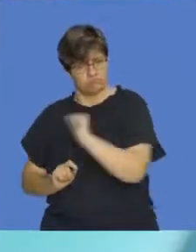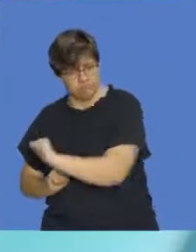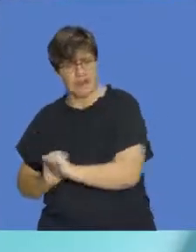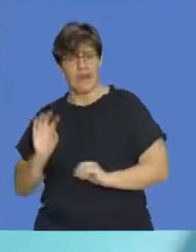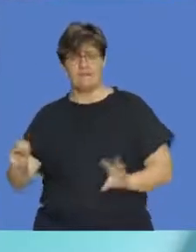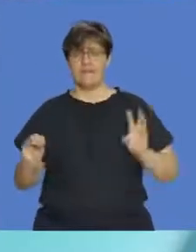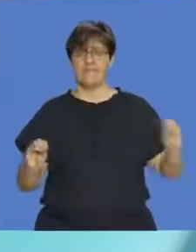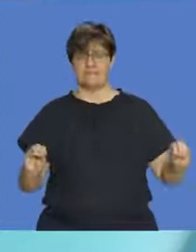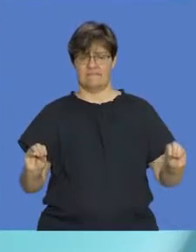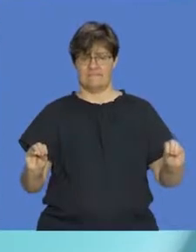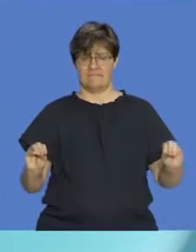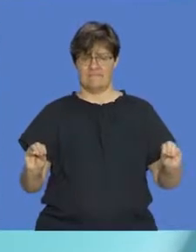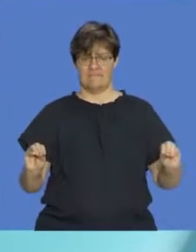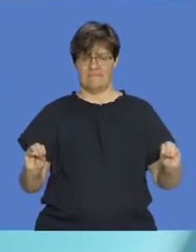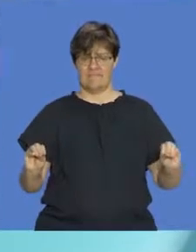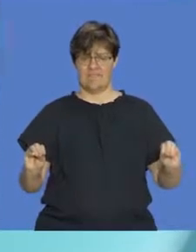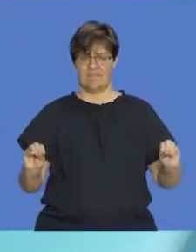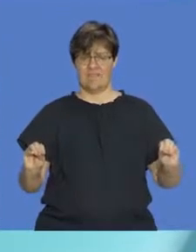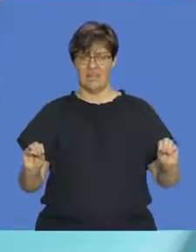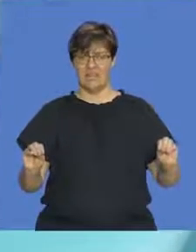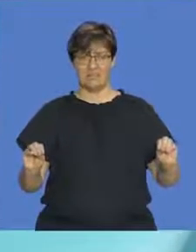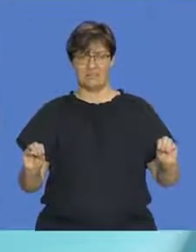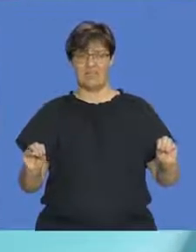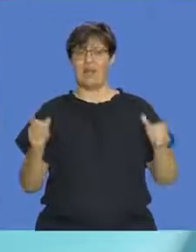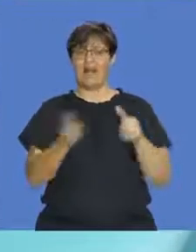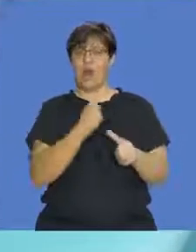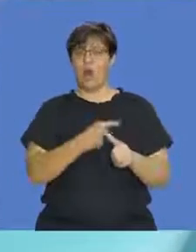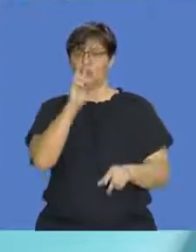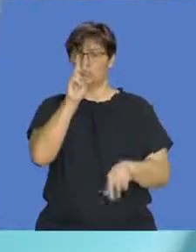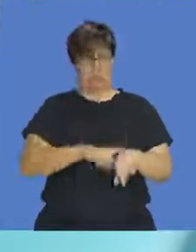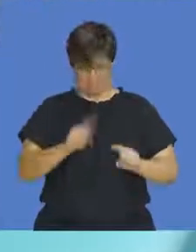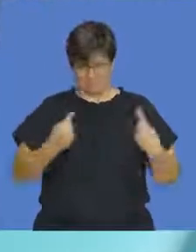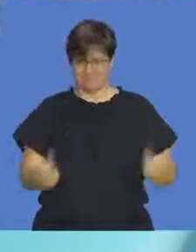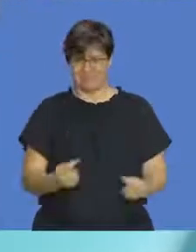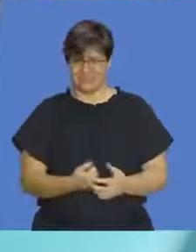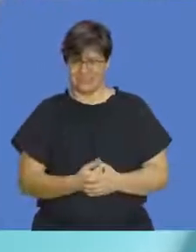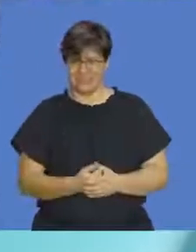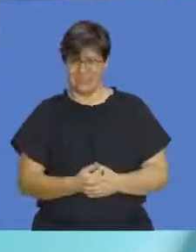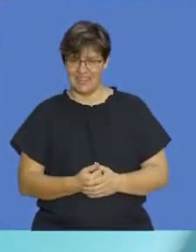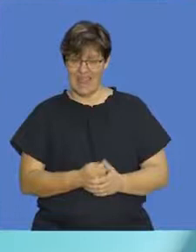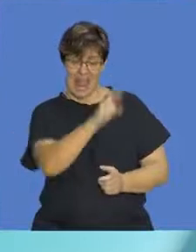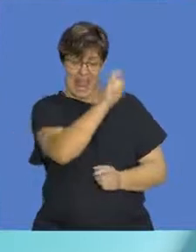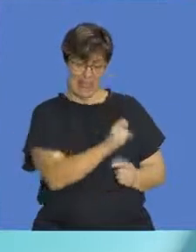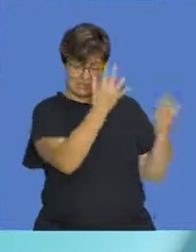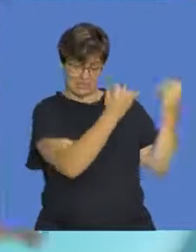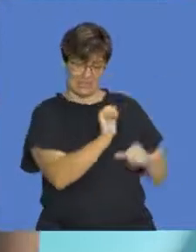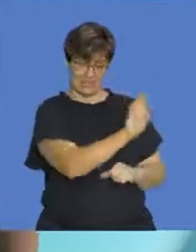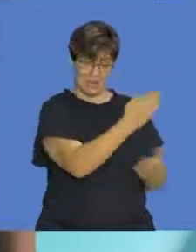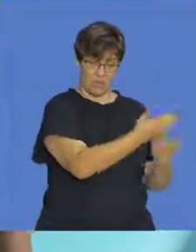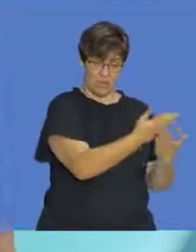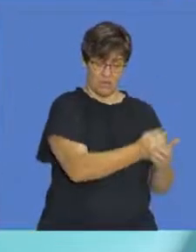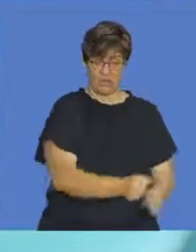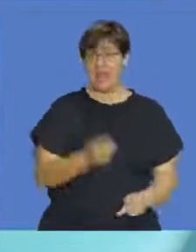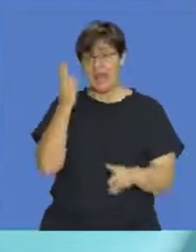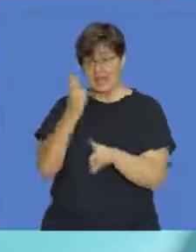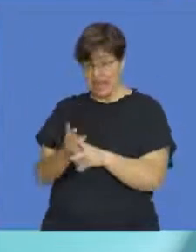as belonging to z. And we can't count it twice. When we count the probability of x and then we